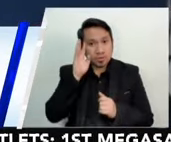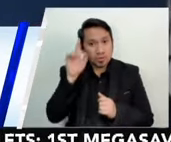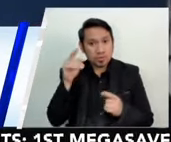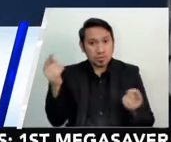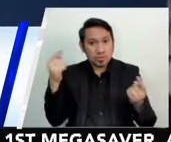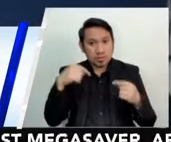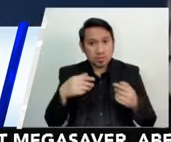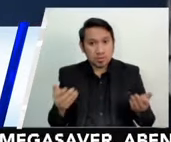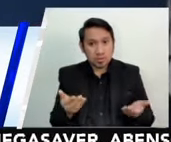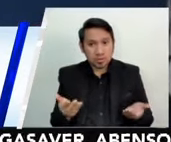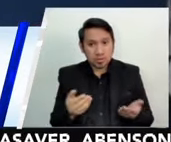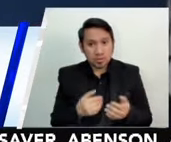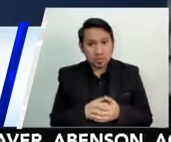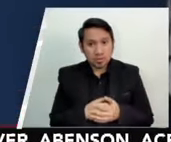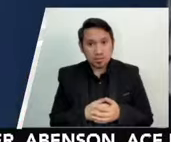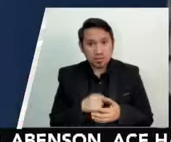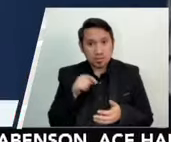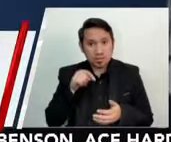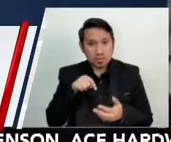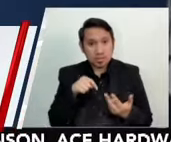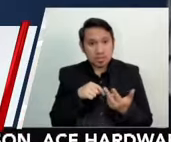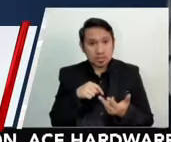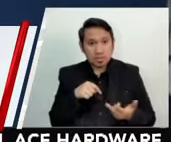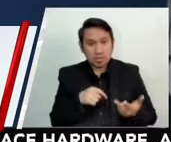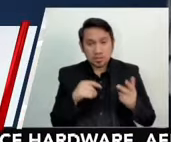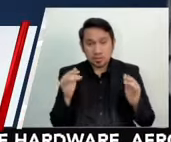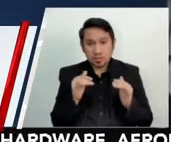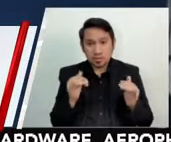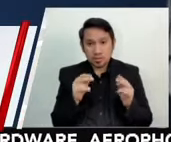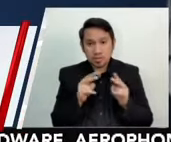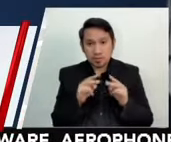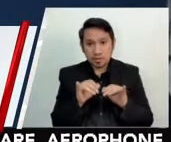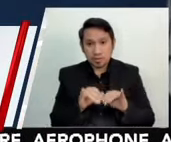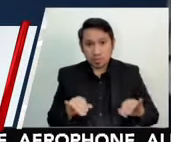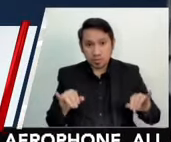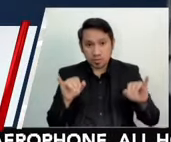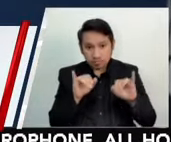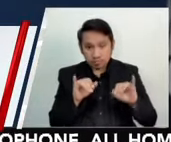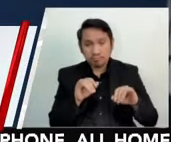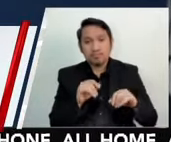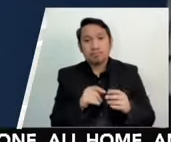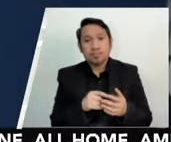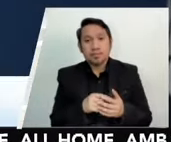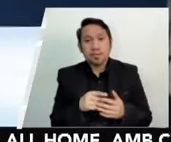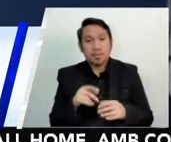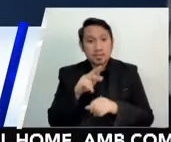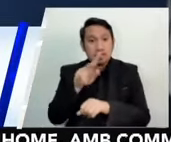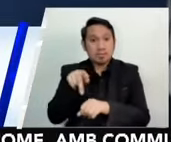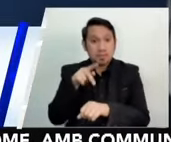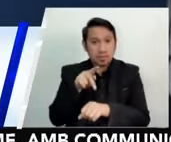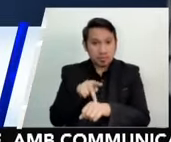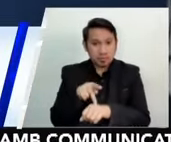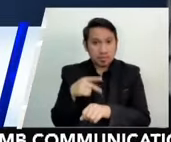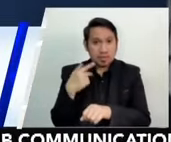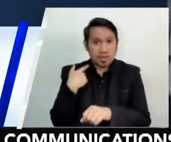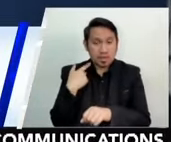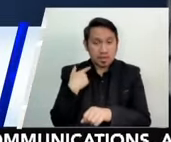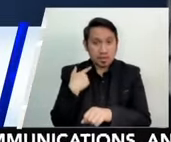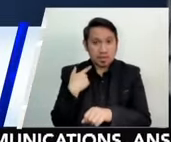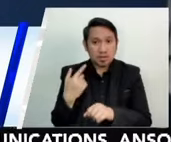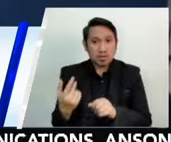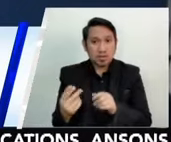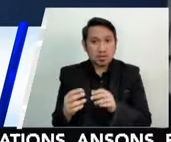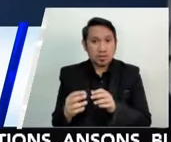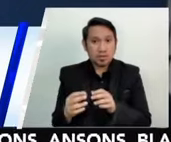course, this trilateral meeting comes at a very important time as the Philippines has found themselves under increasing pressure from